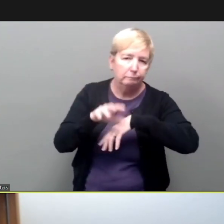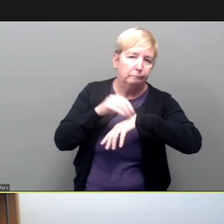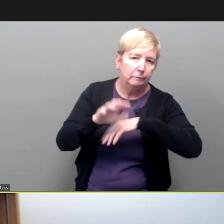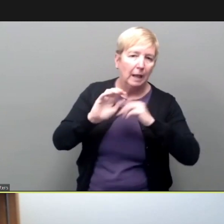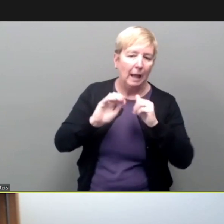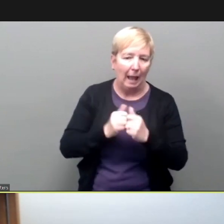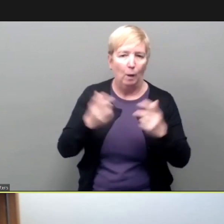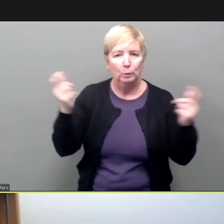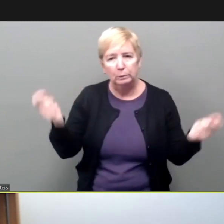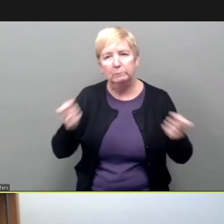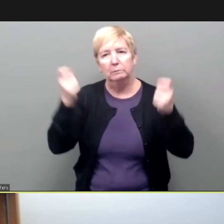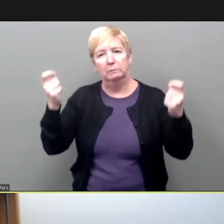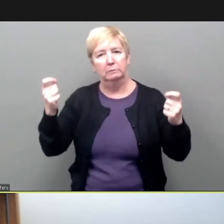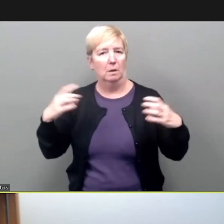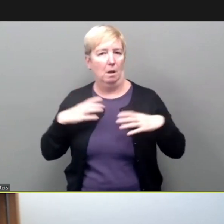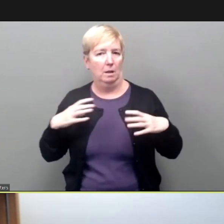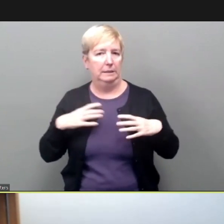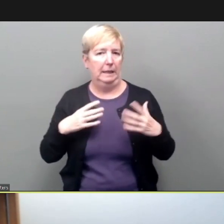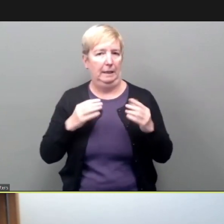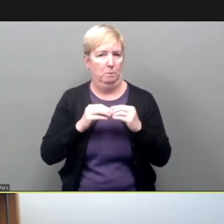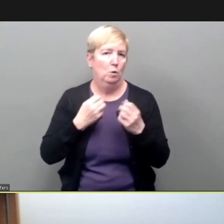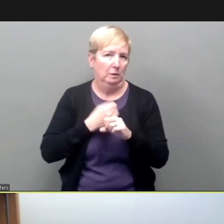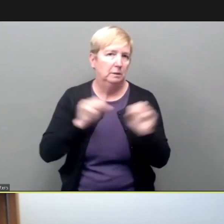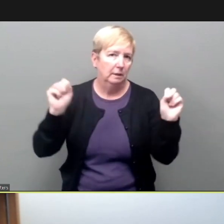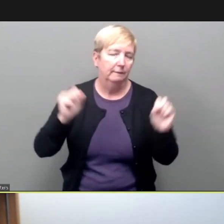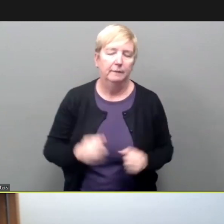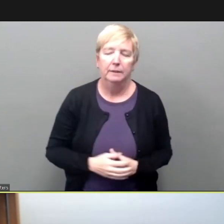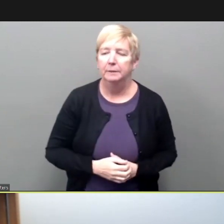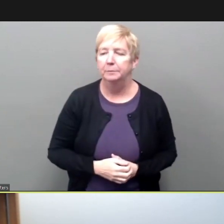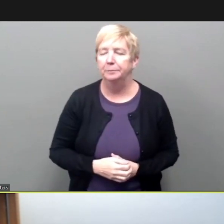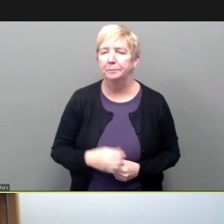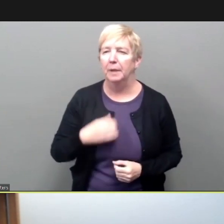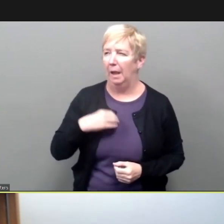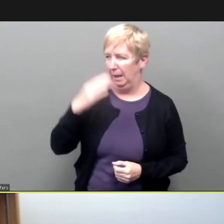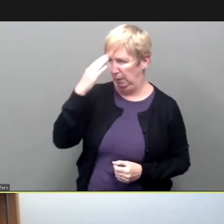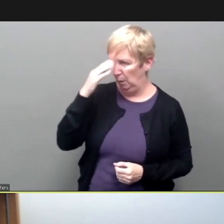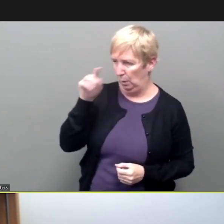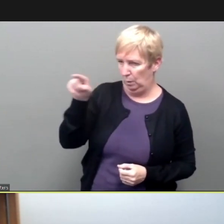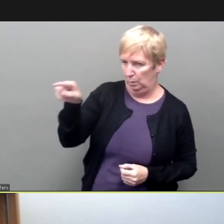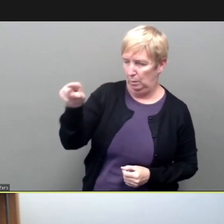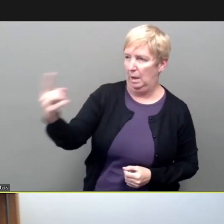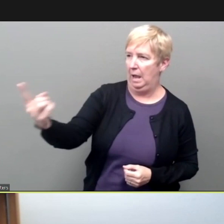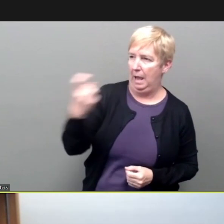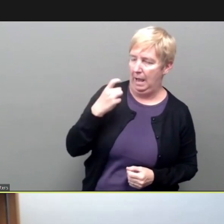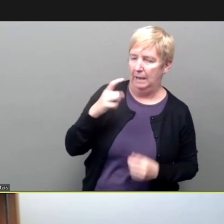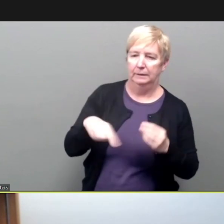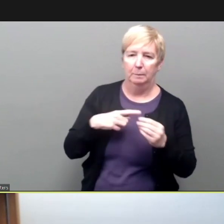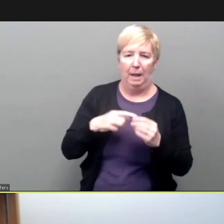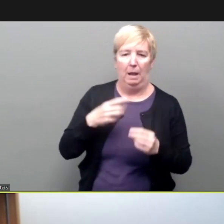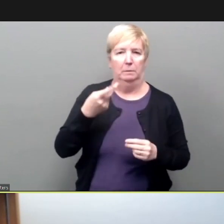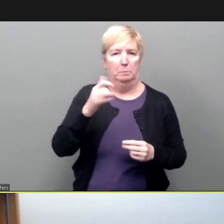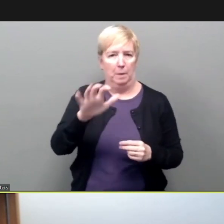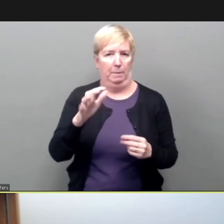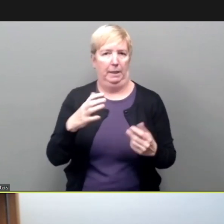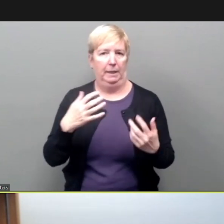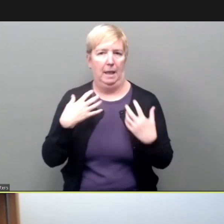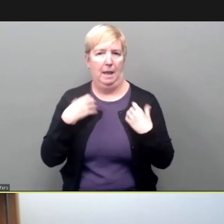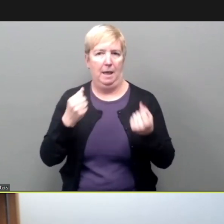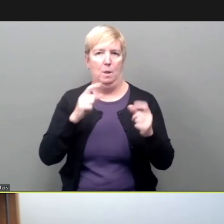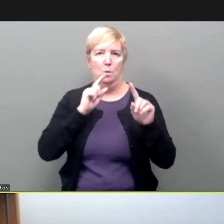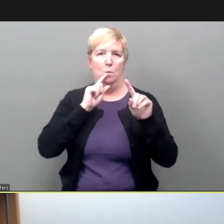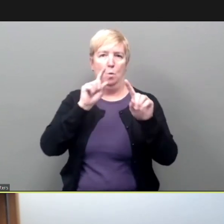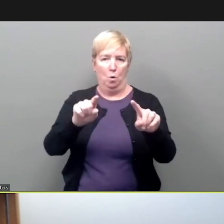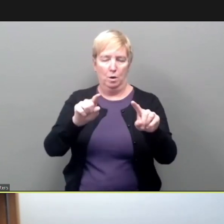the holidays. And I know the specific question I think was related to possible public health orders or